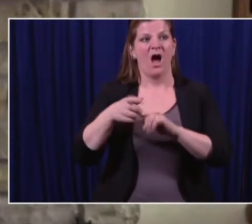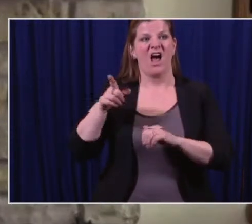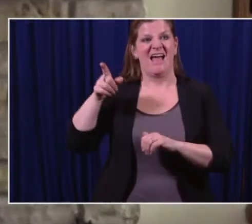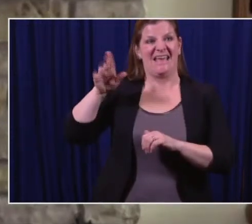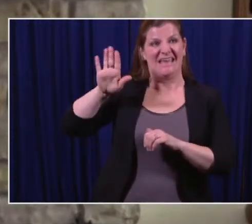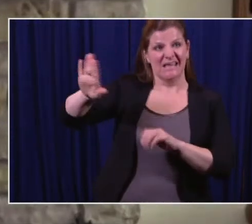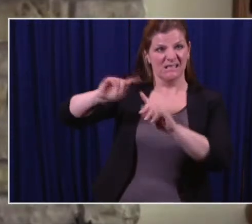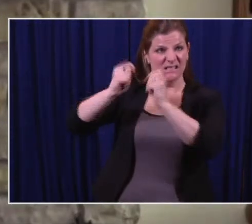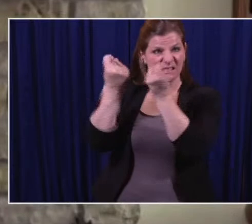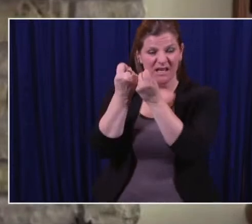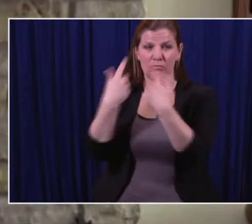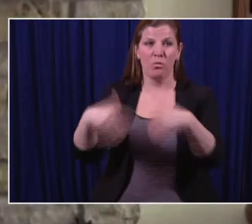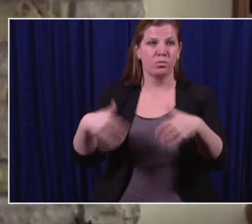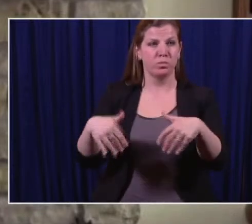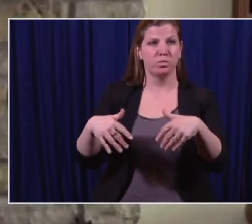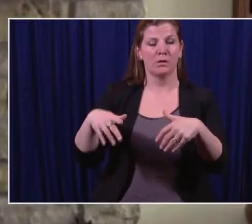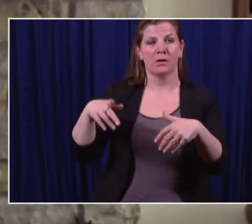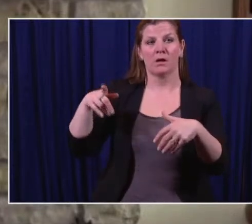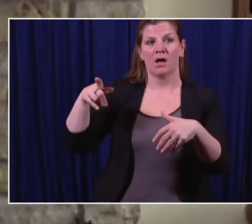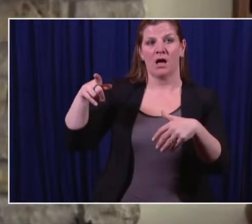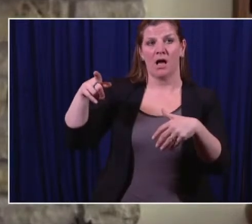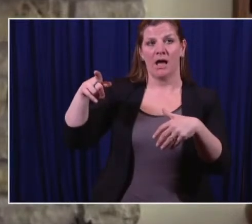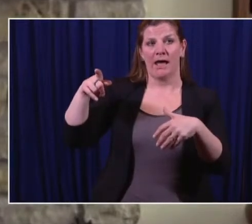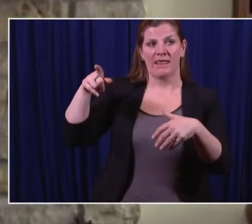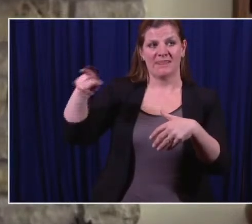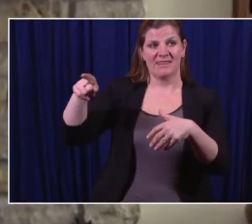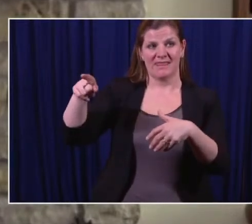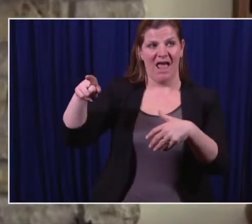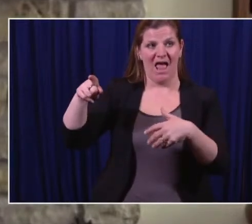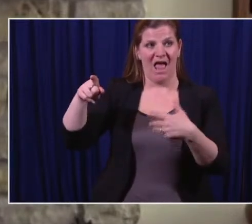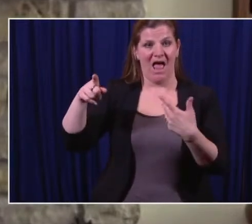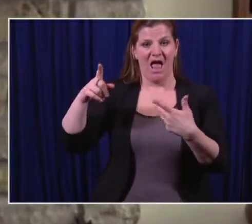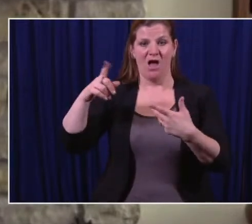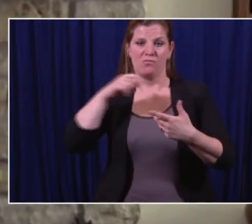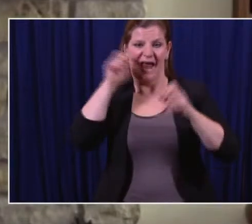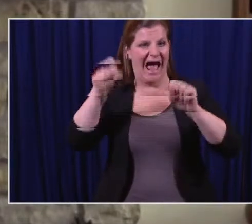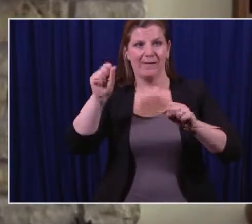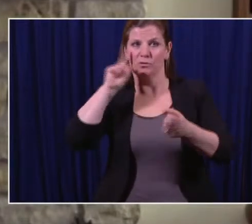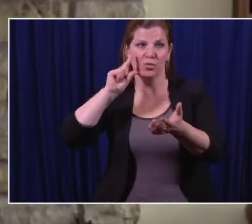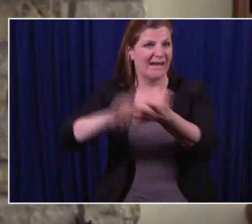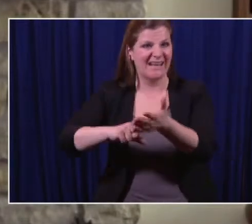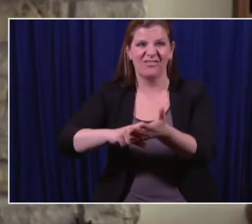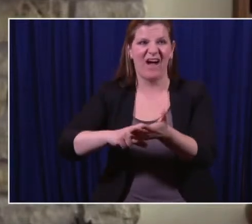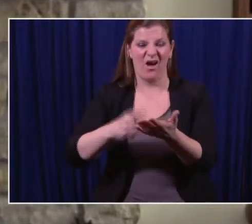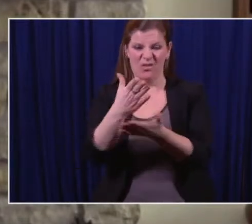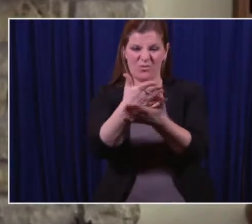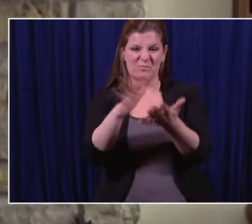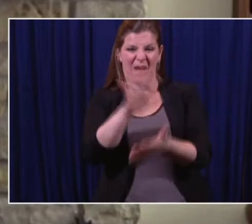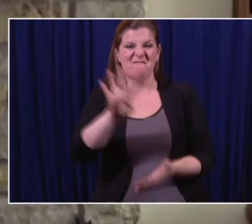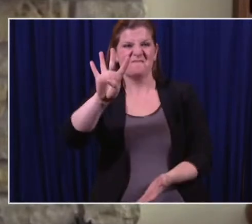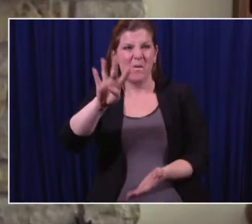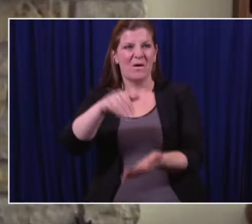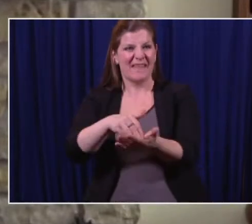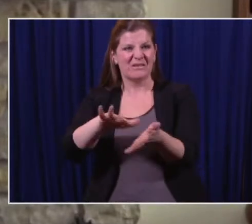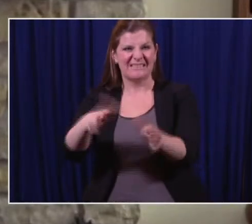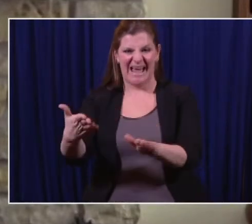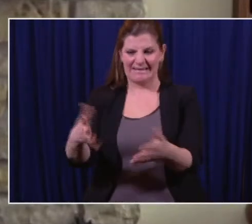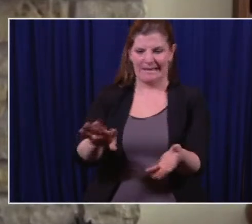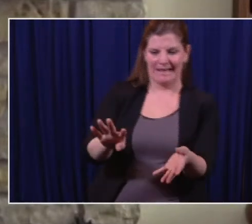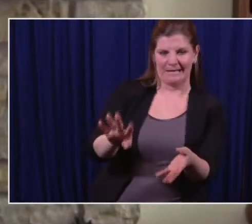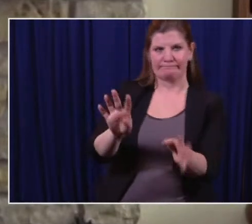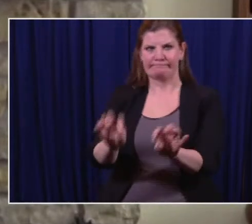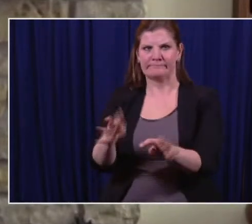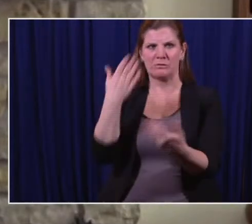his team would not have been able to identify their underreported 4,000 deaths. That's what the auditors reported. We agree with